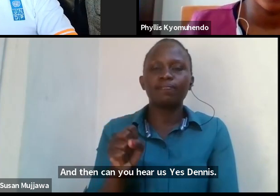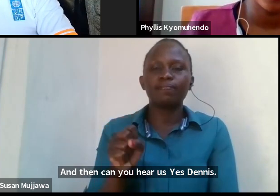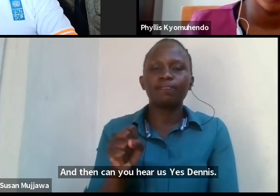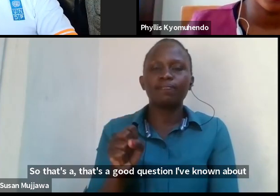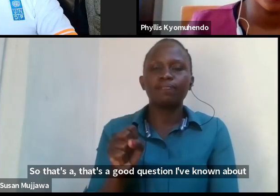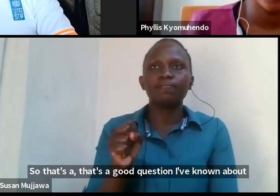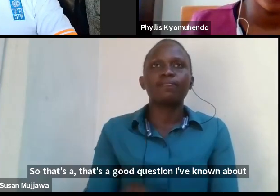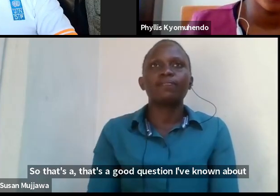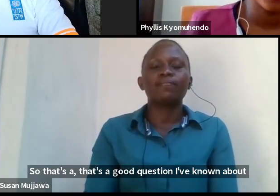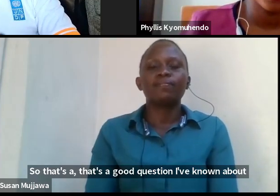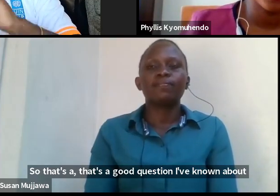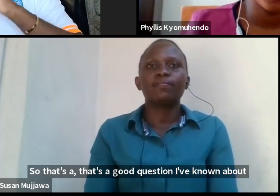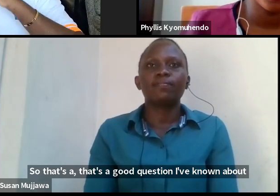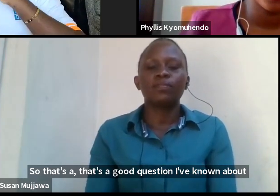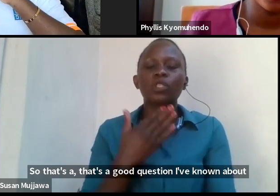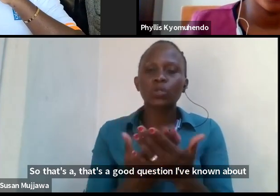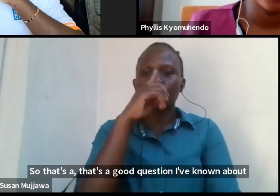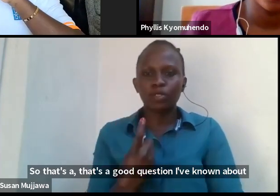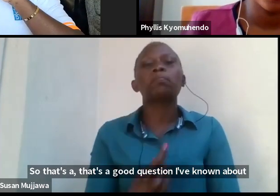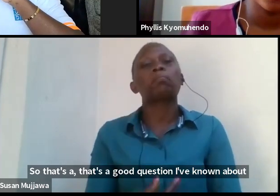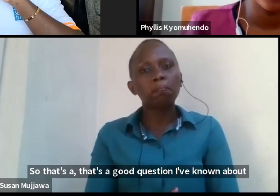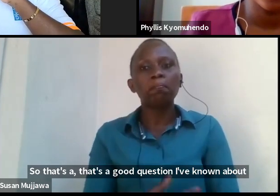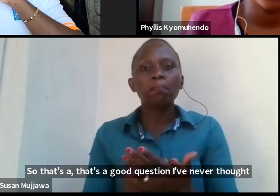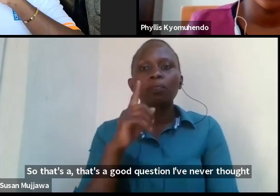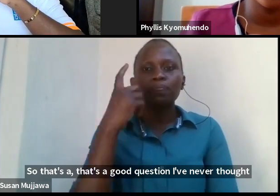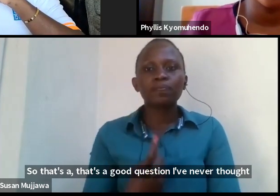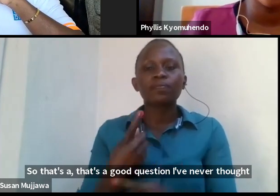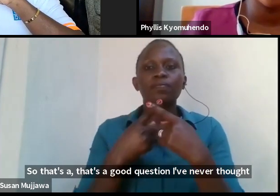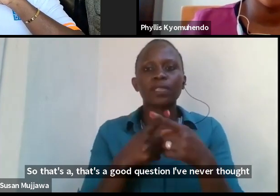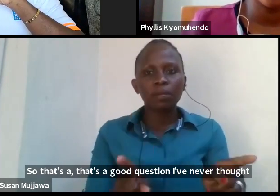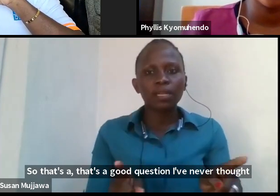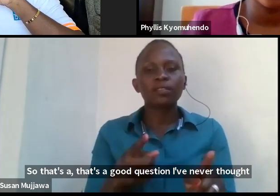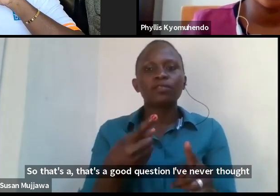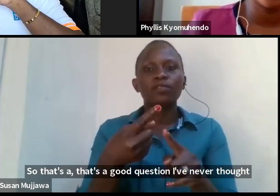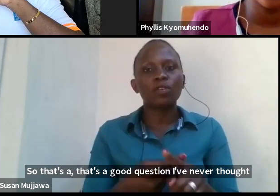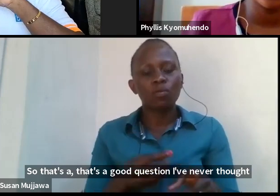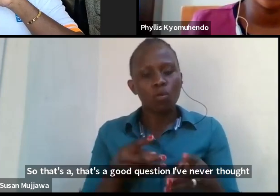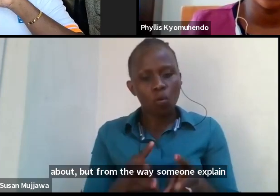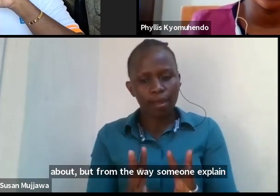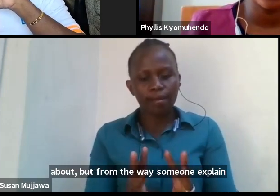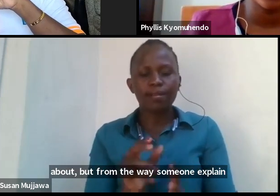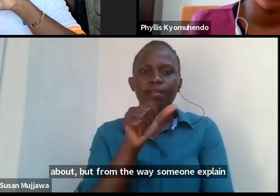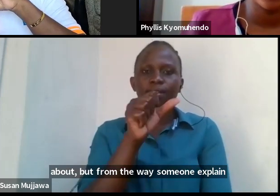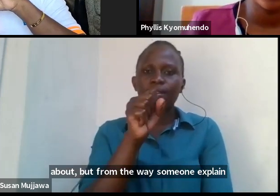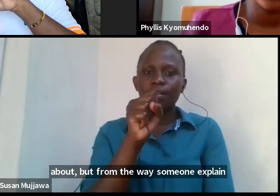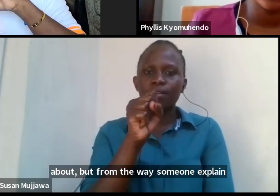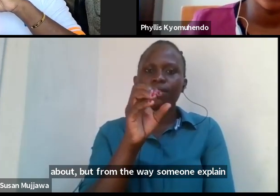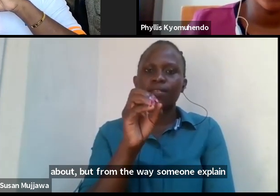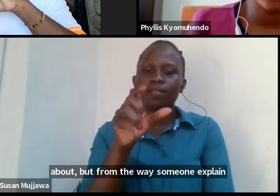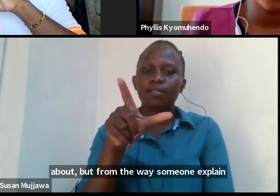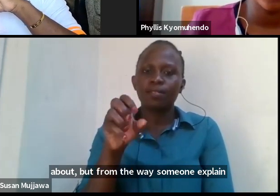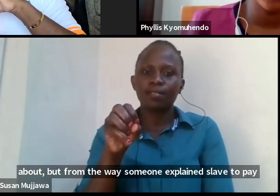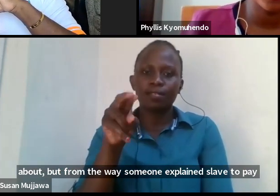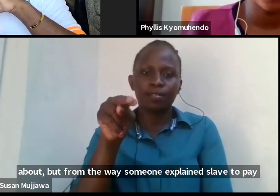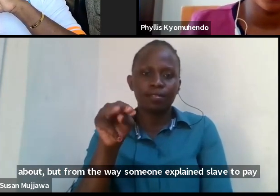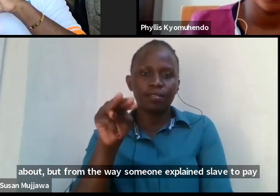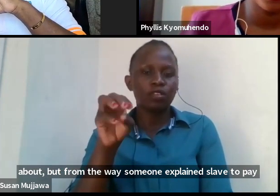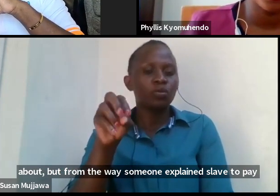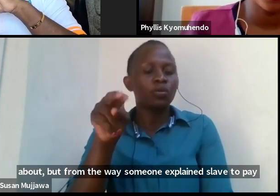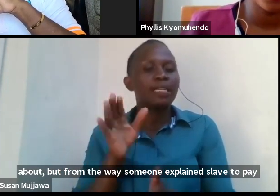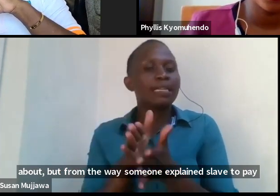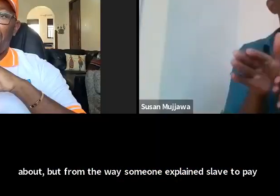thought about, but from the way Solomon explained Swipe to Pay,